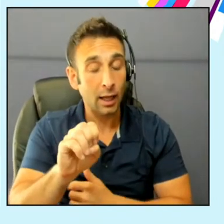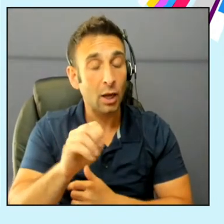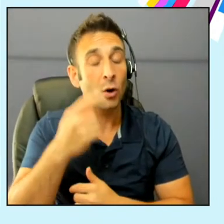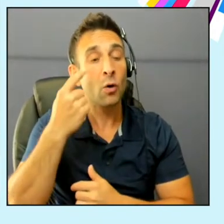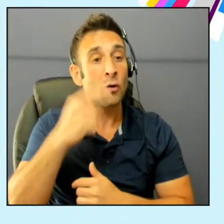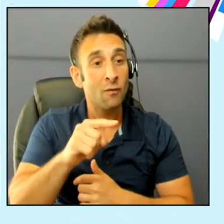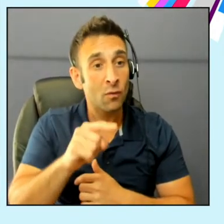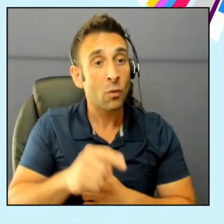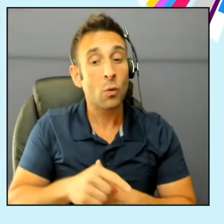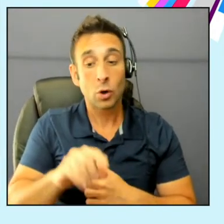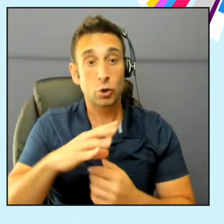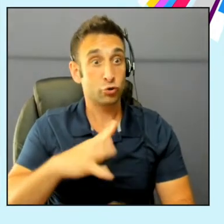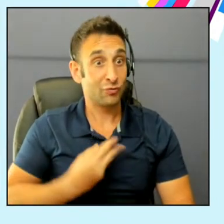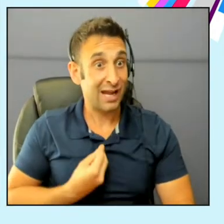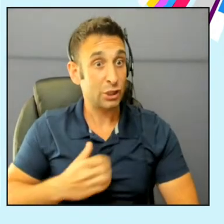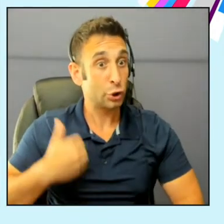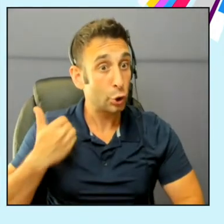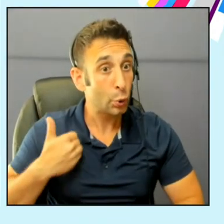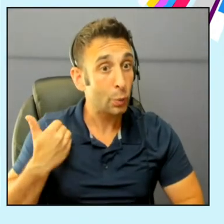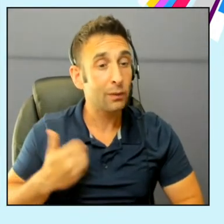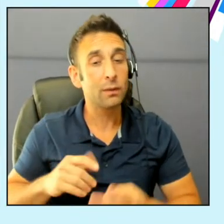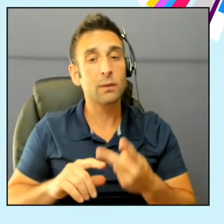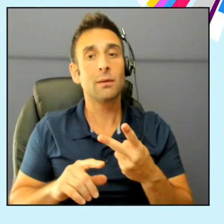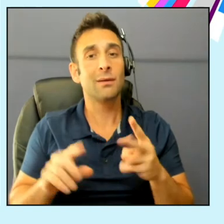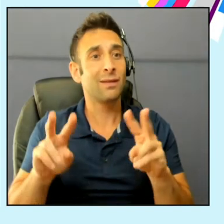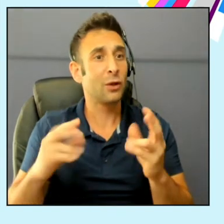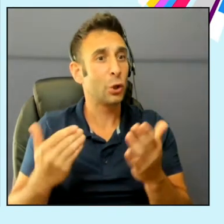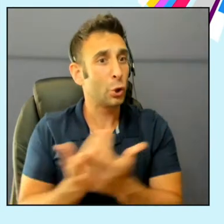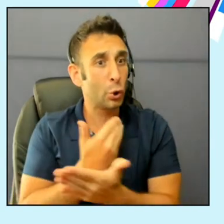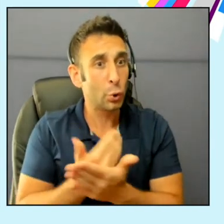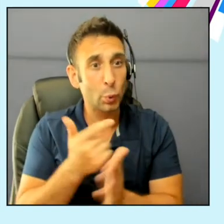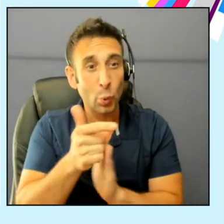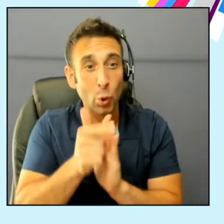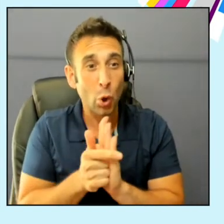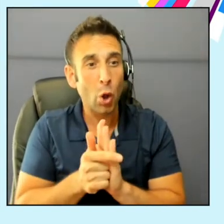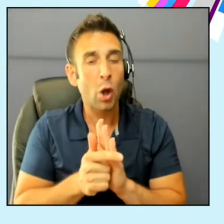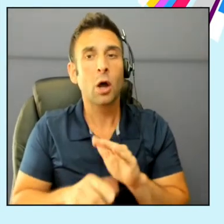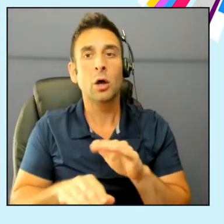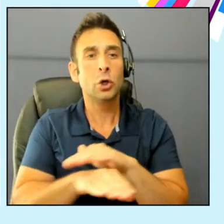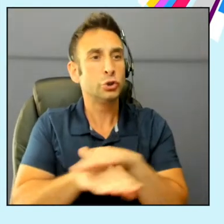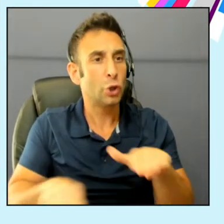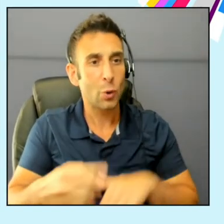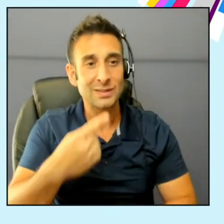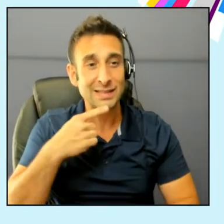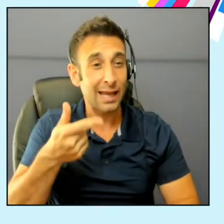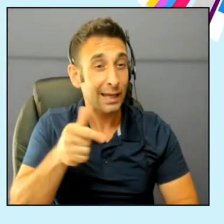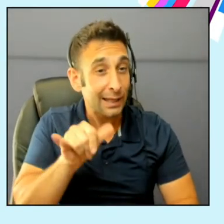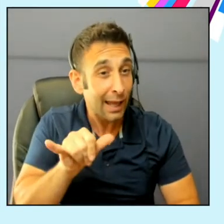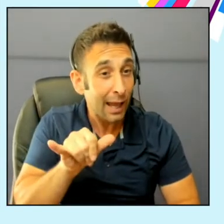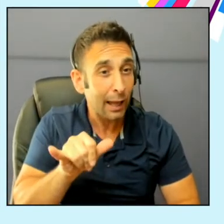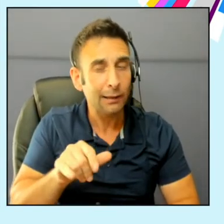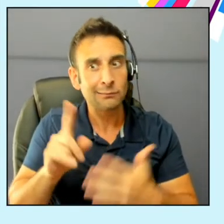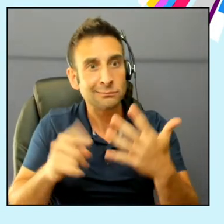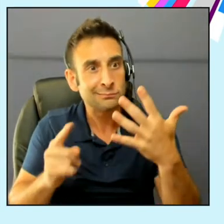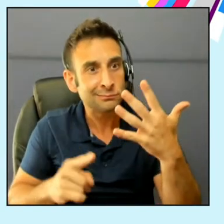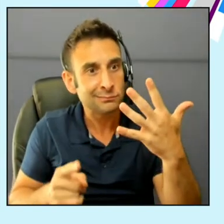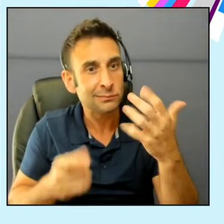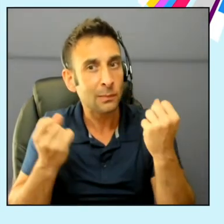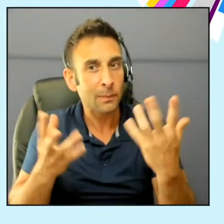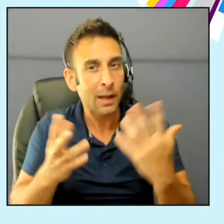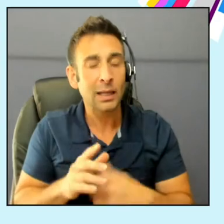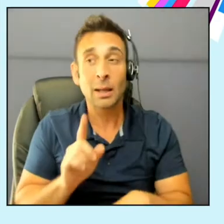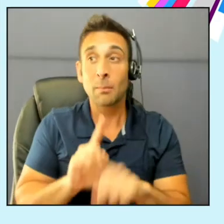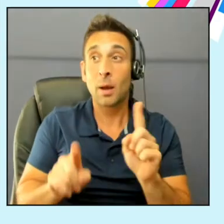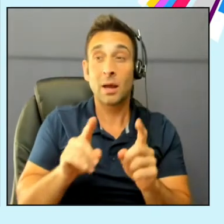even violence. But that is just in the United States. What does advocacy look like in your respective parts of the world? And what